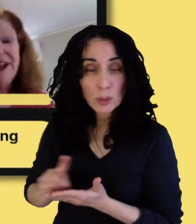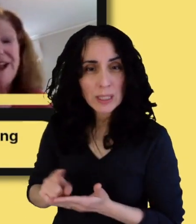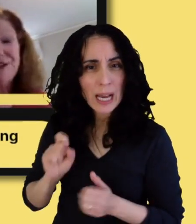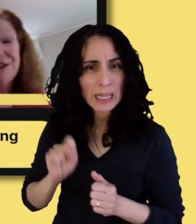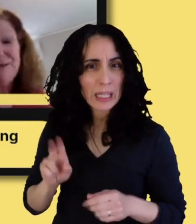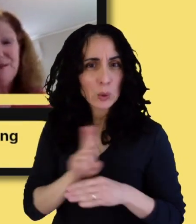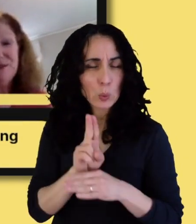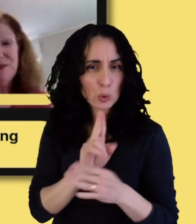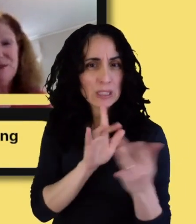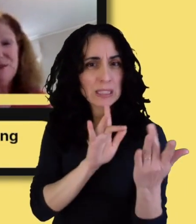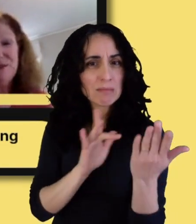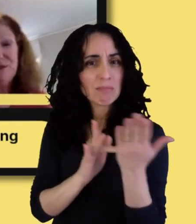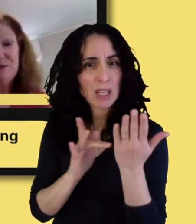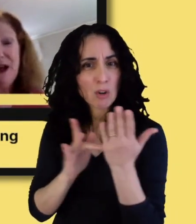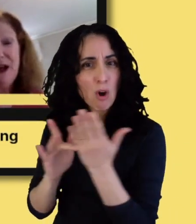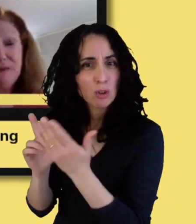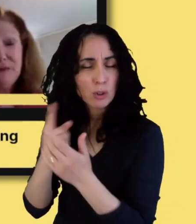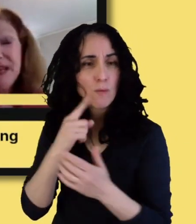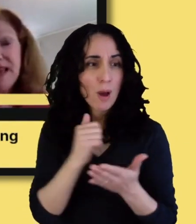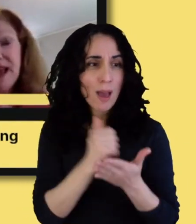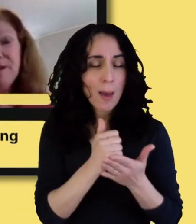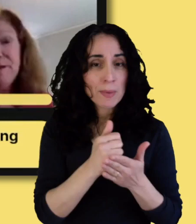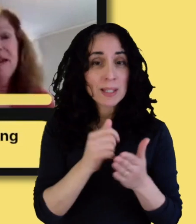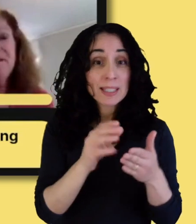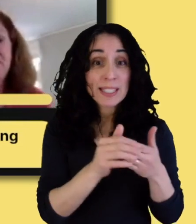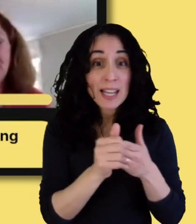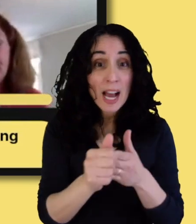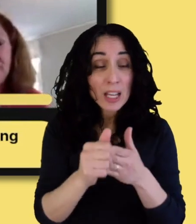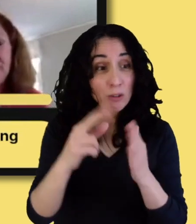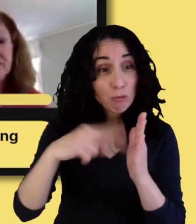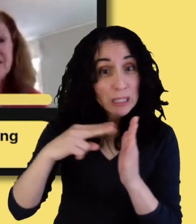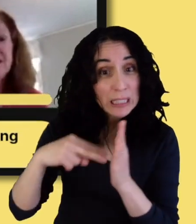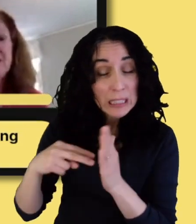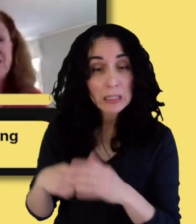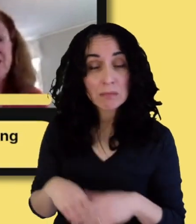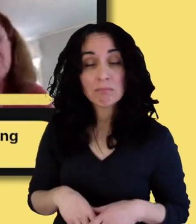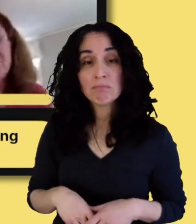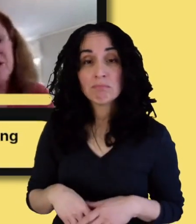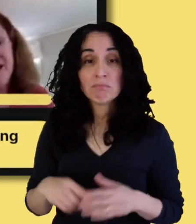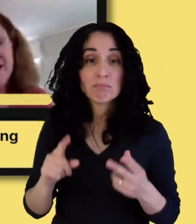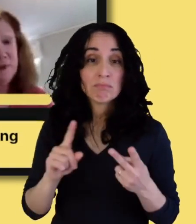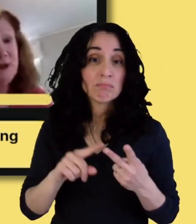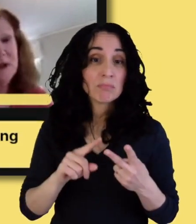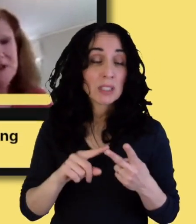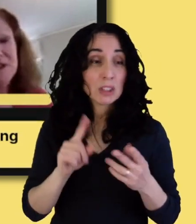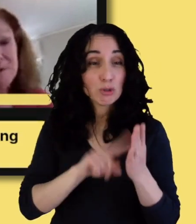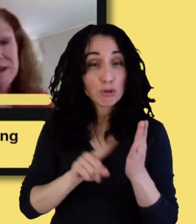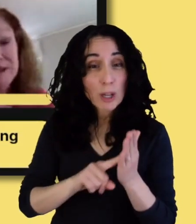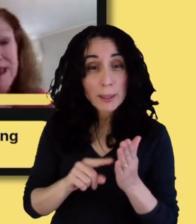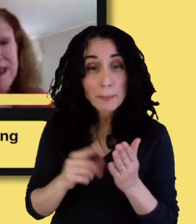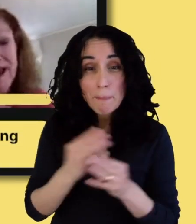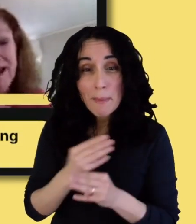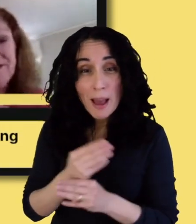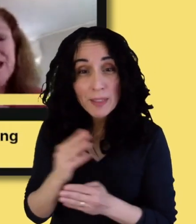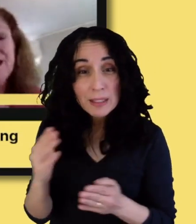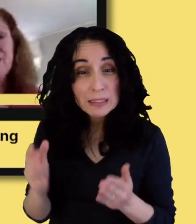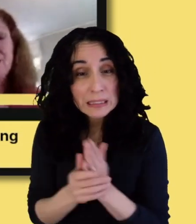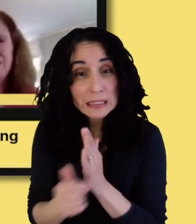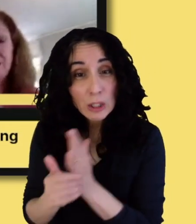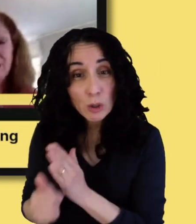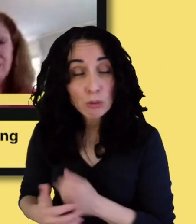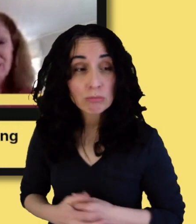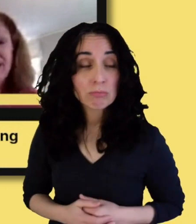use technology to be able to do some guided reading with them, check on their math skills, and also answer any questions parents may